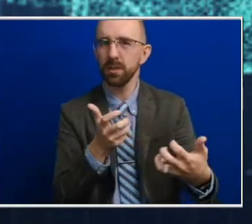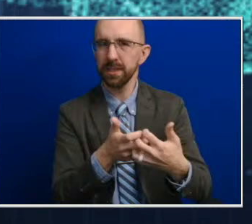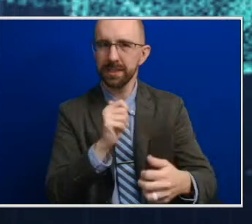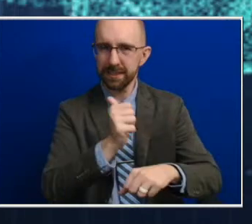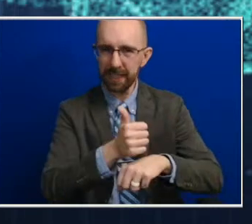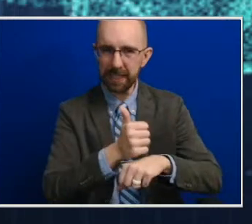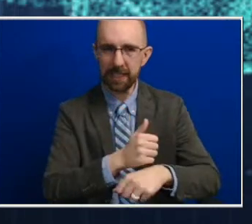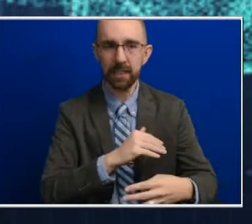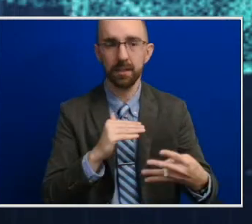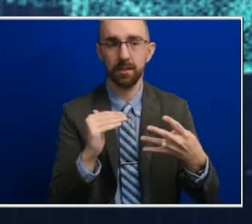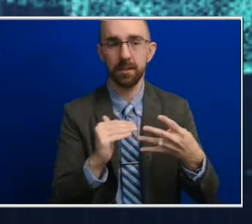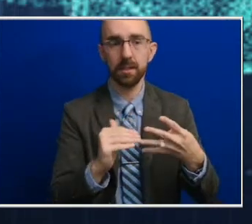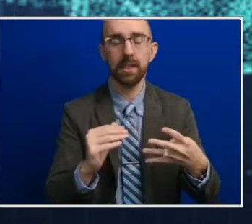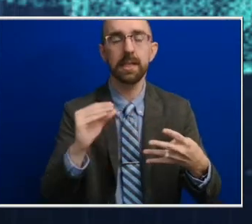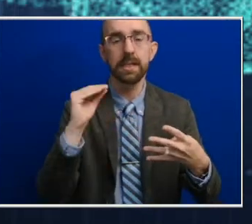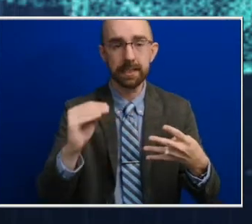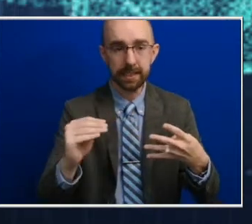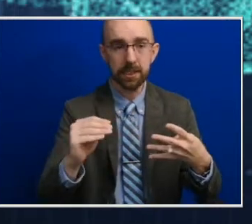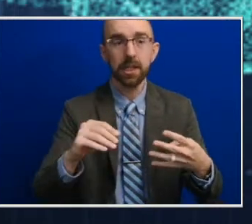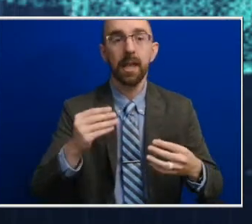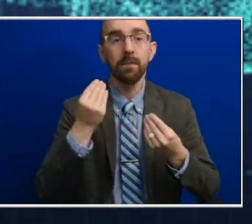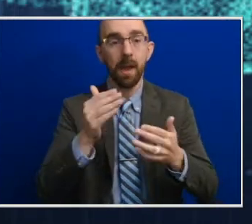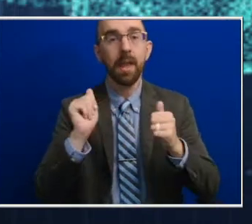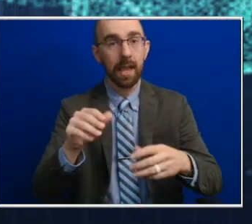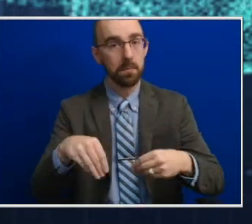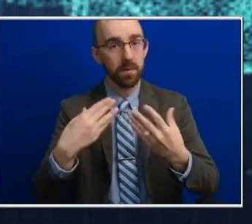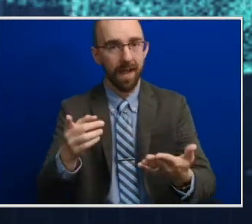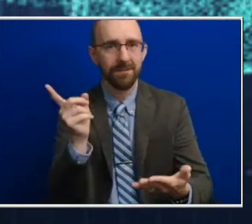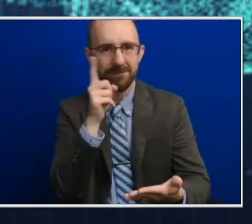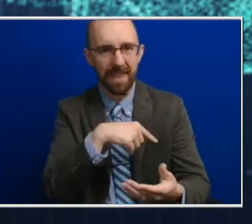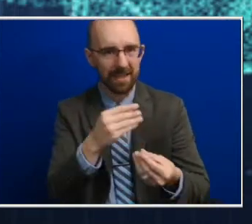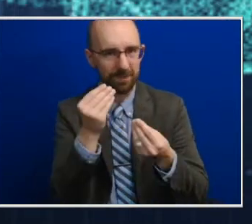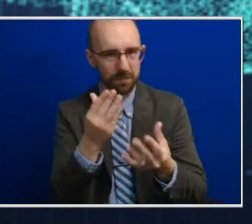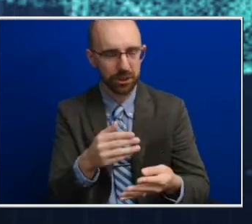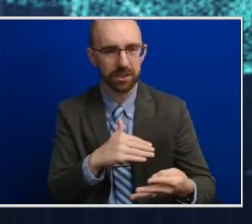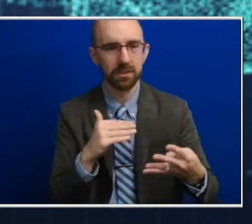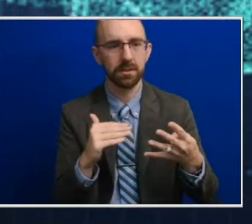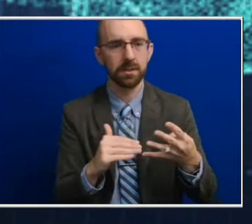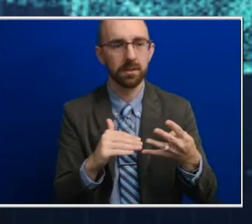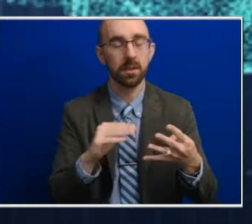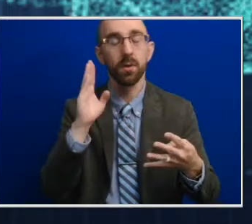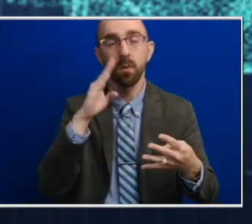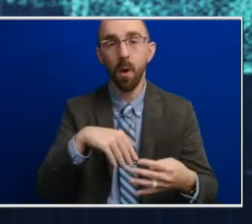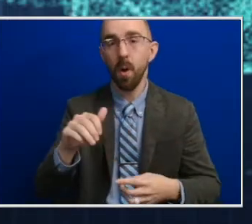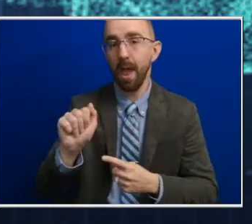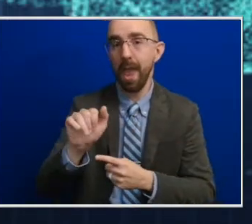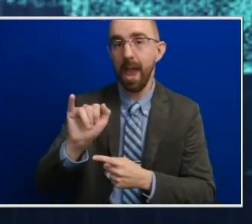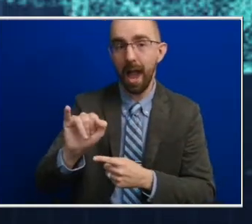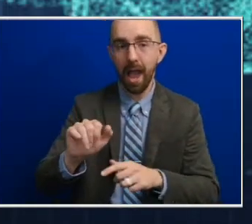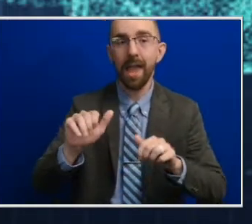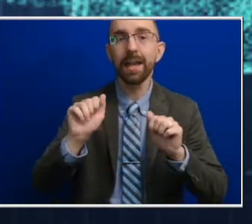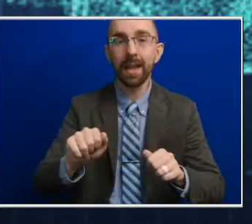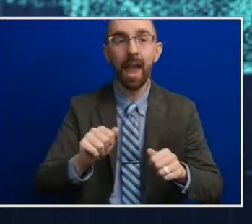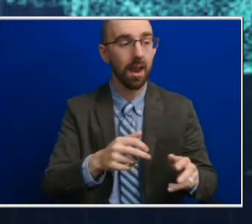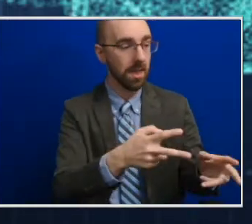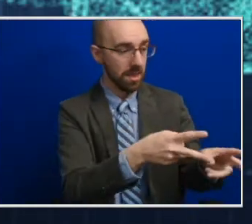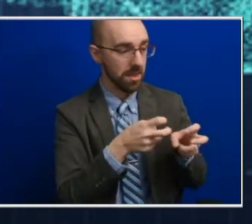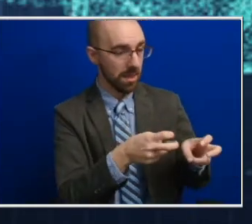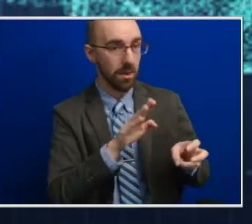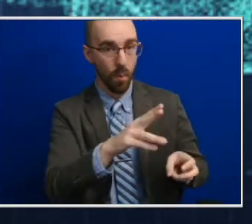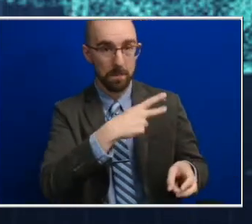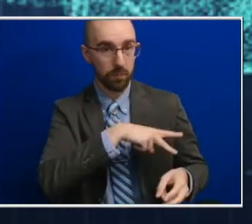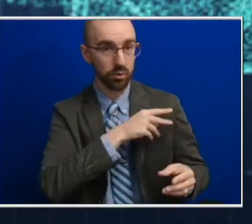that AI can provide false information, and know that artificial intelligence can share your personal